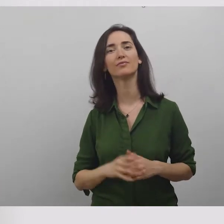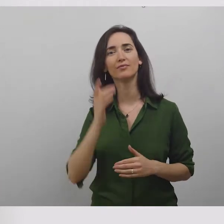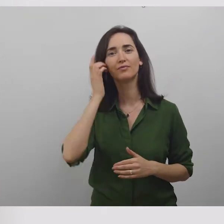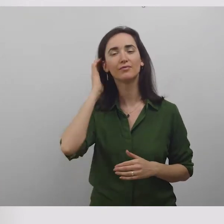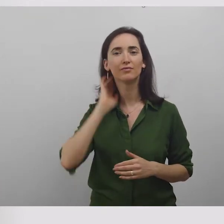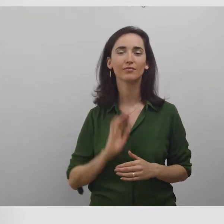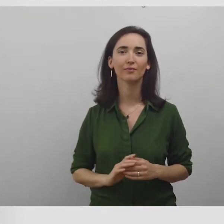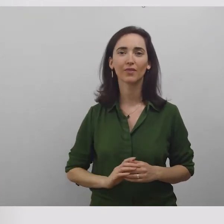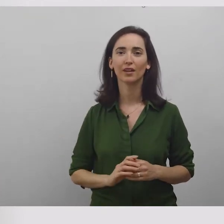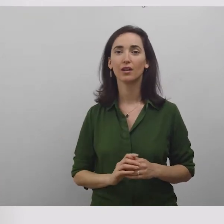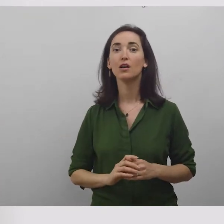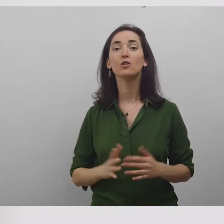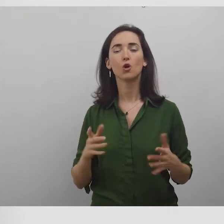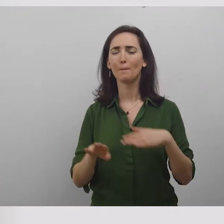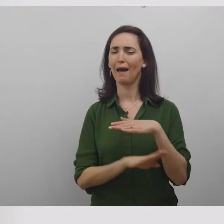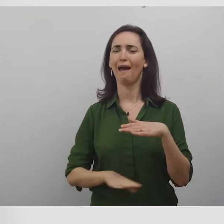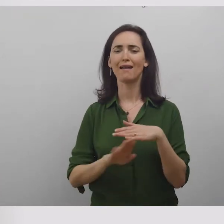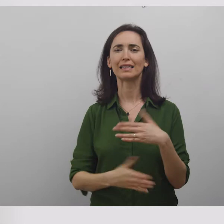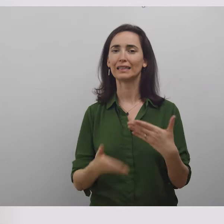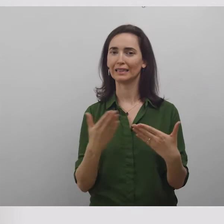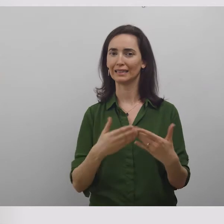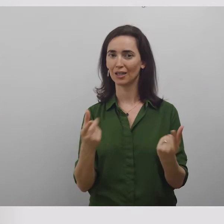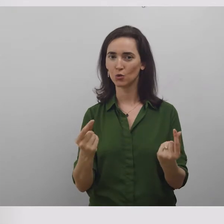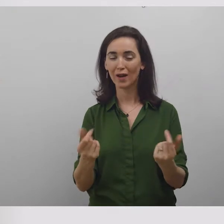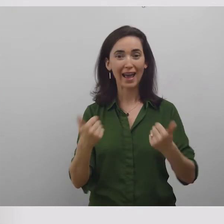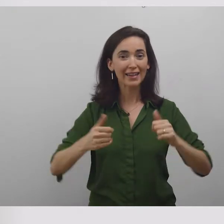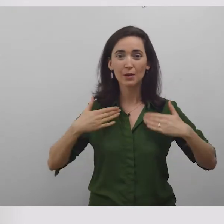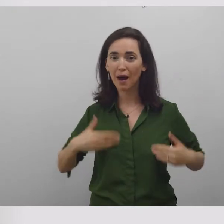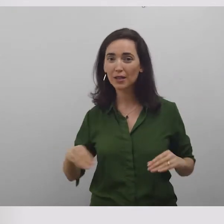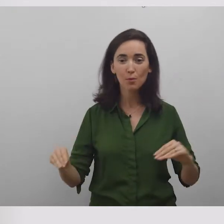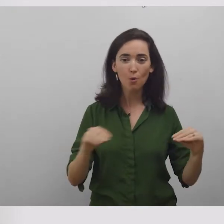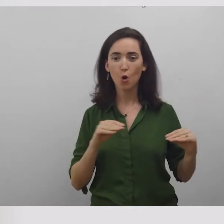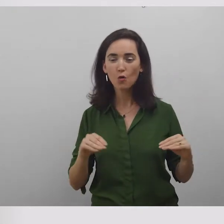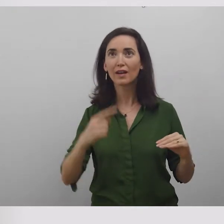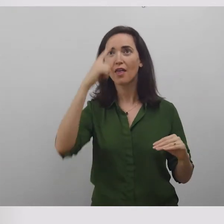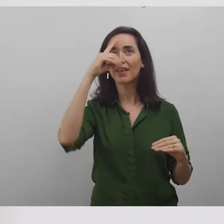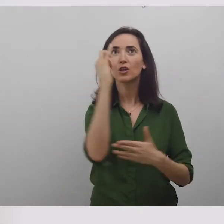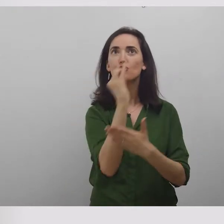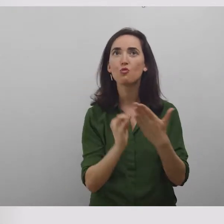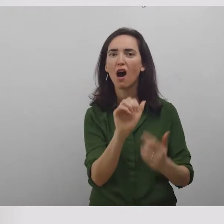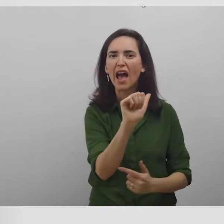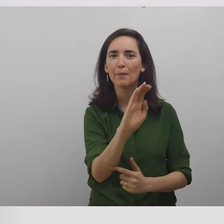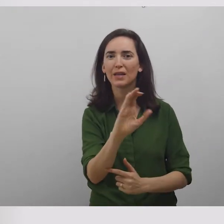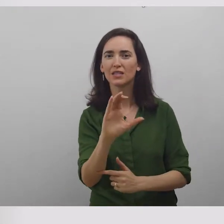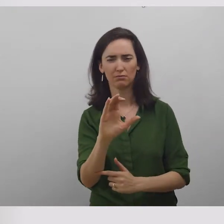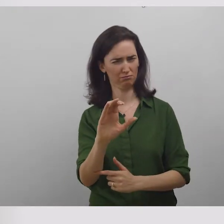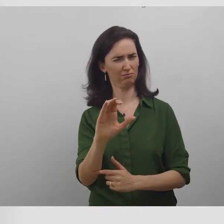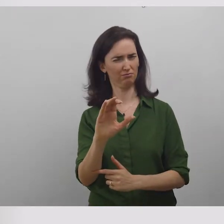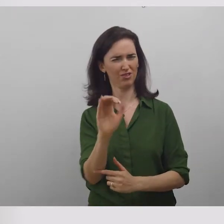is remember that you can take whatever area of your body or whatever joint you're using and draw the alphabet with